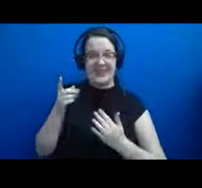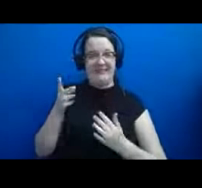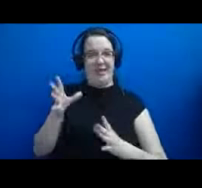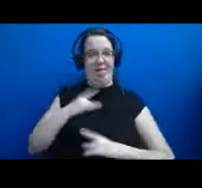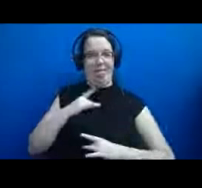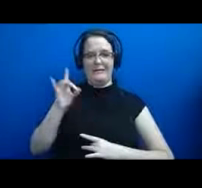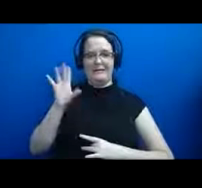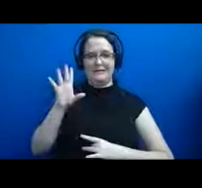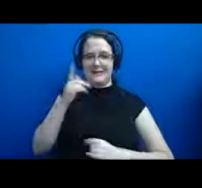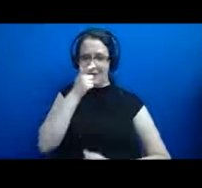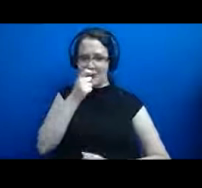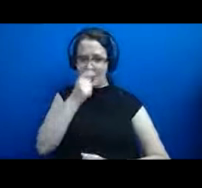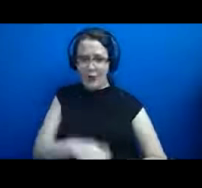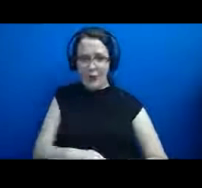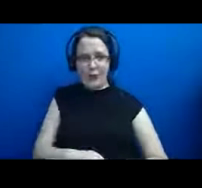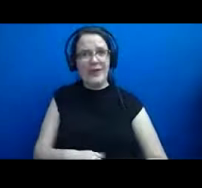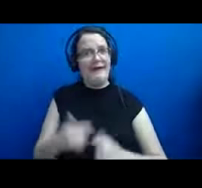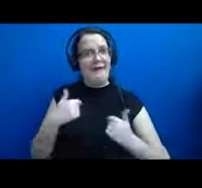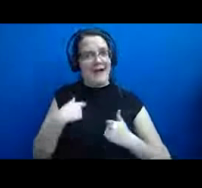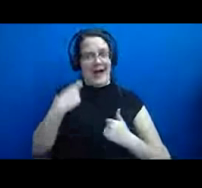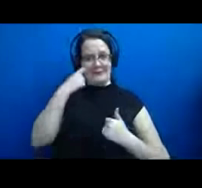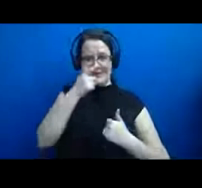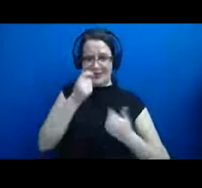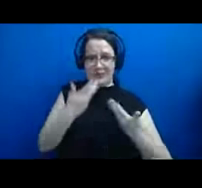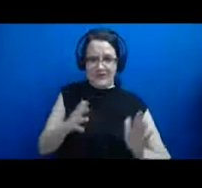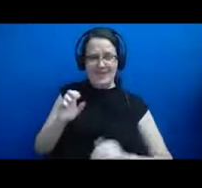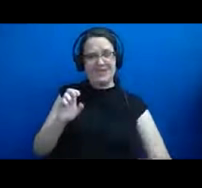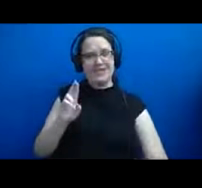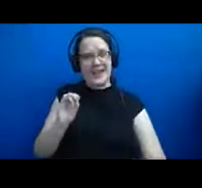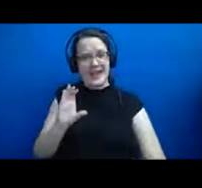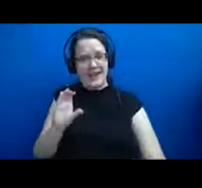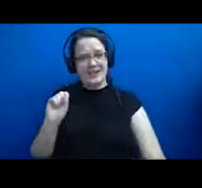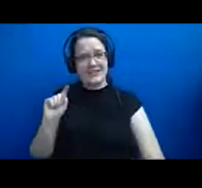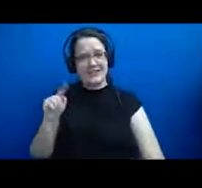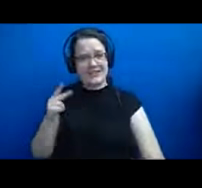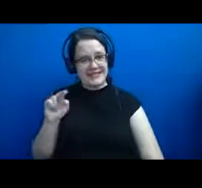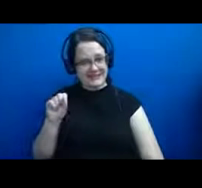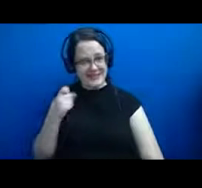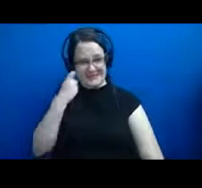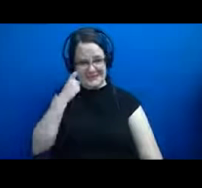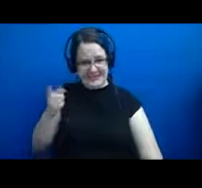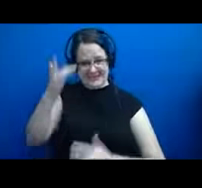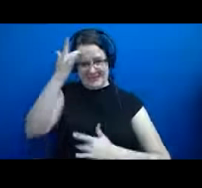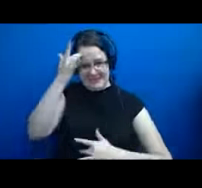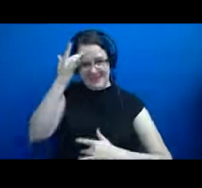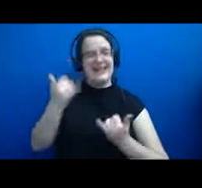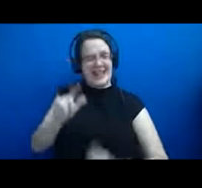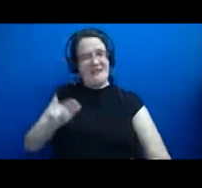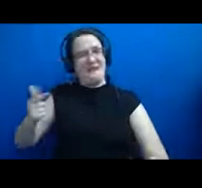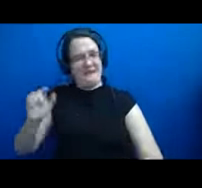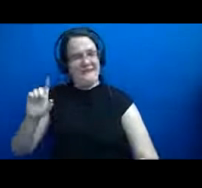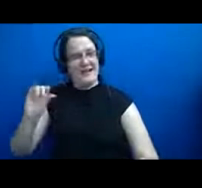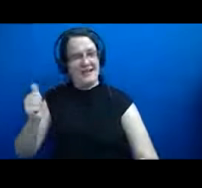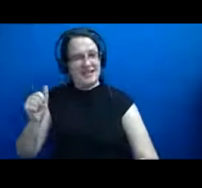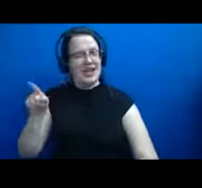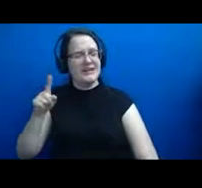I'm getting over it. Eric Stevens on our team is getting over it. And unfortunately Alicia got it. And she was so bummed she couldn't